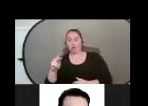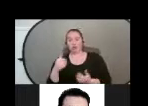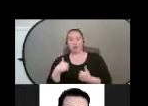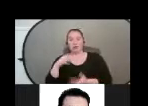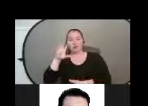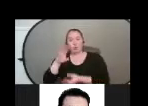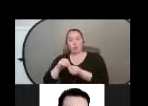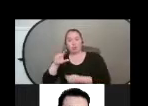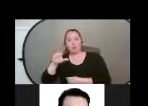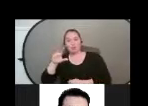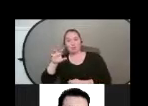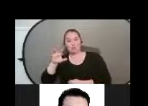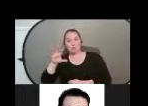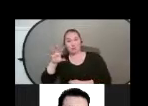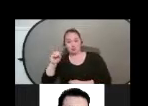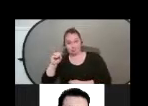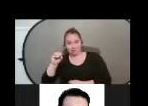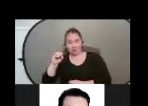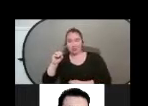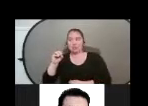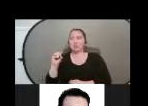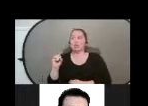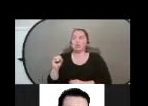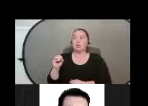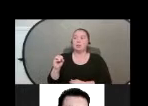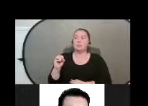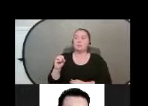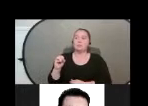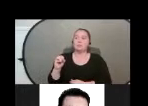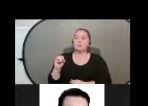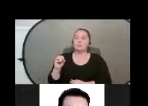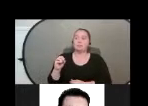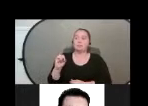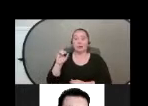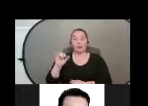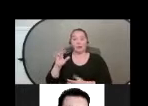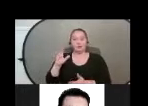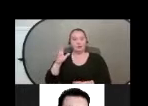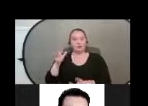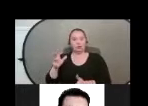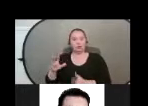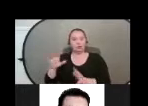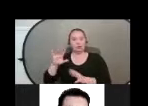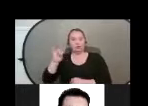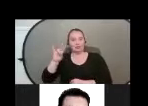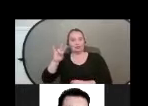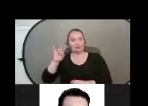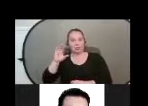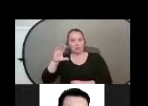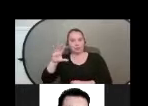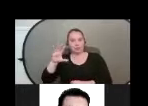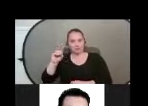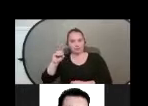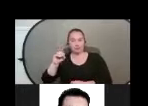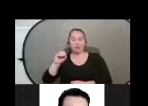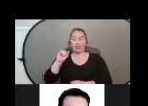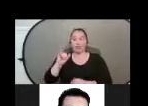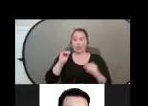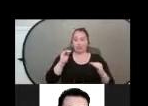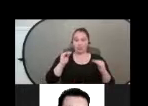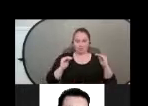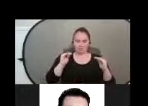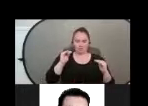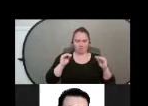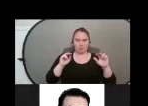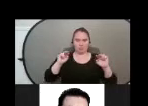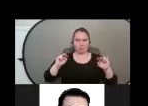200 are on the west side. So there would be your 750. And part of that balance that we will have to look at is, you know, we don't want to build